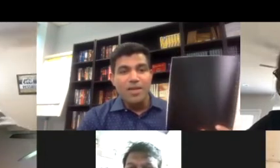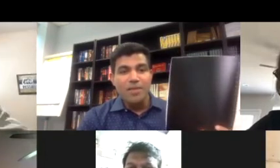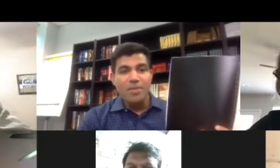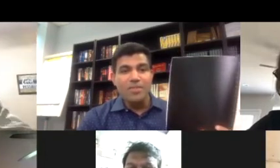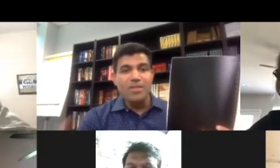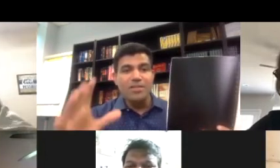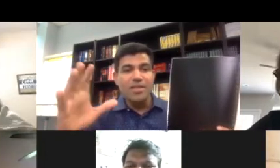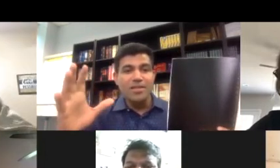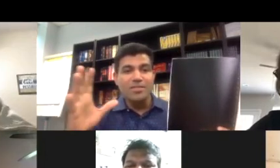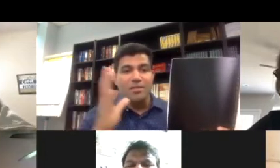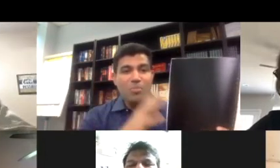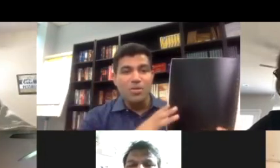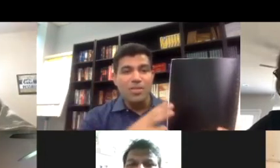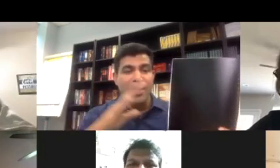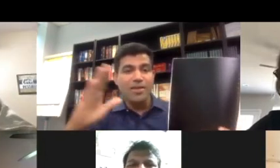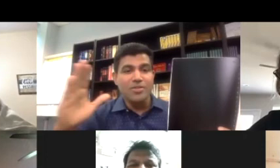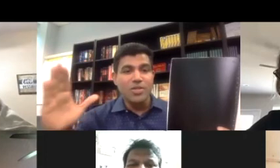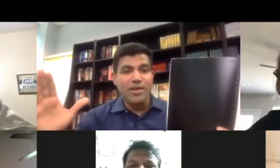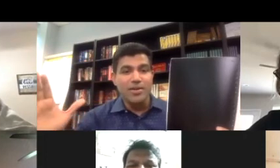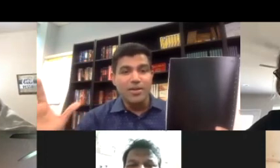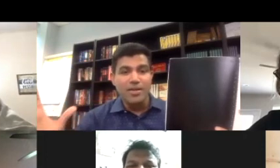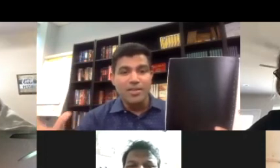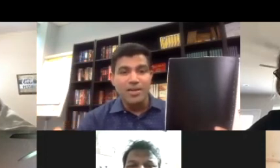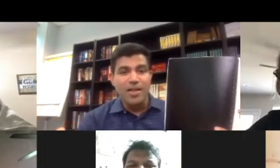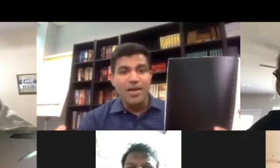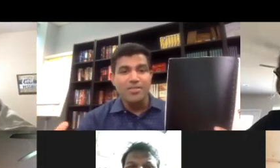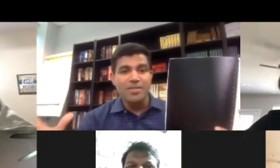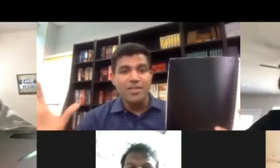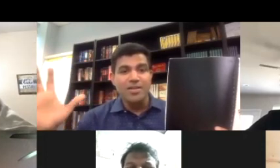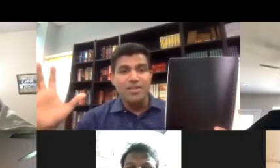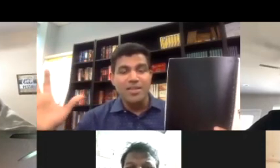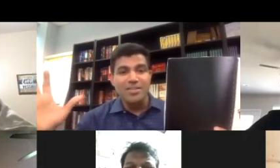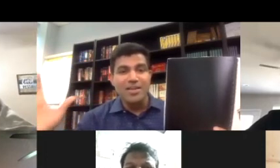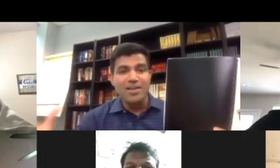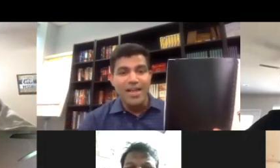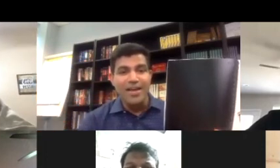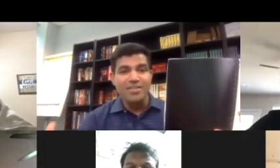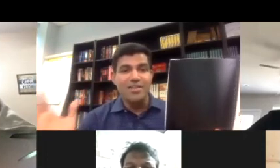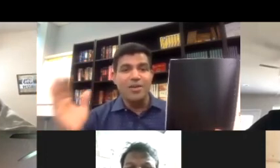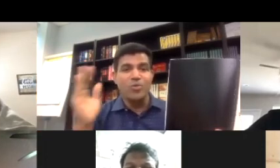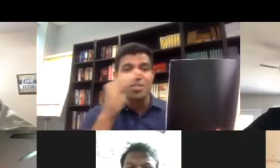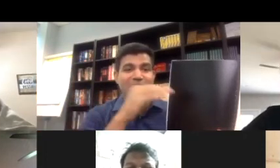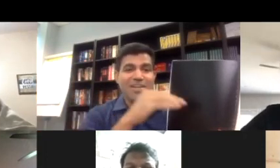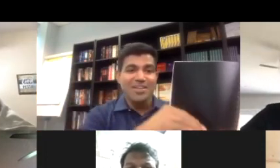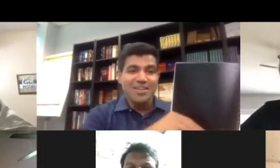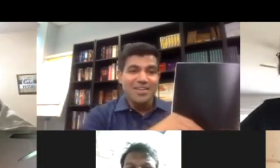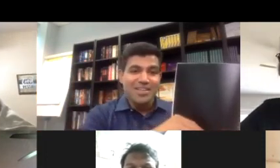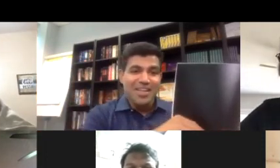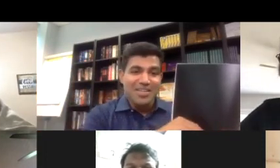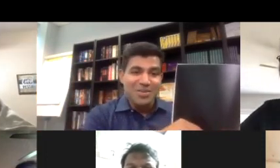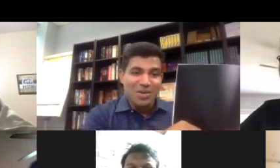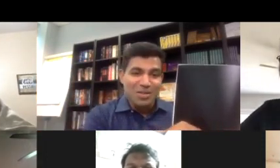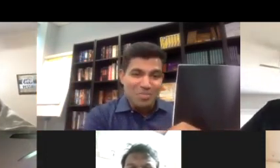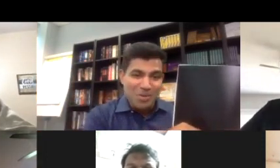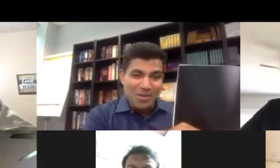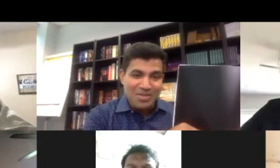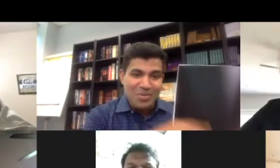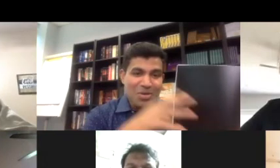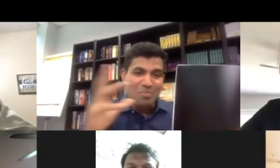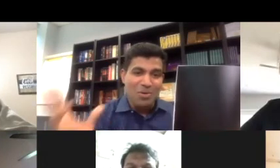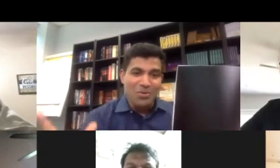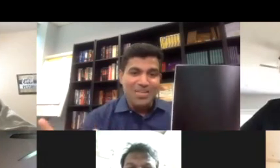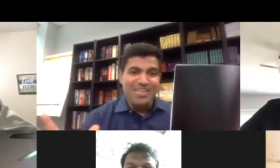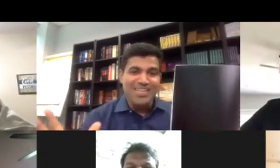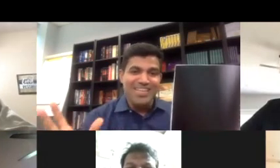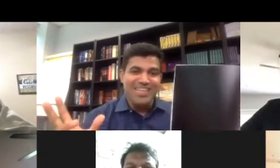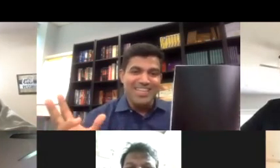take time because there are things in the book that I didn't share in the class, and there are things in the class that I don't share that is not in the book. So you